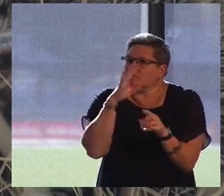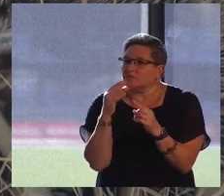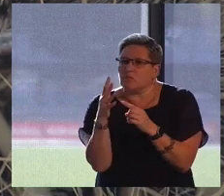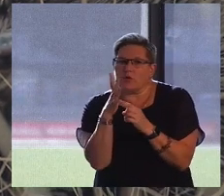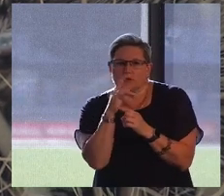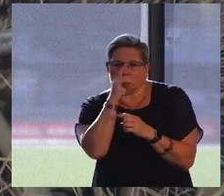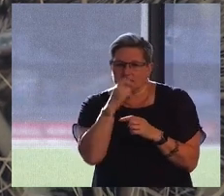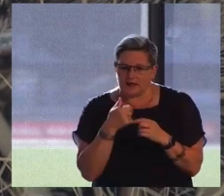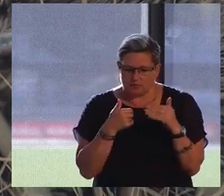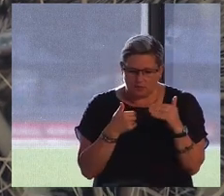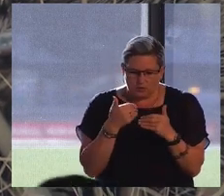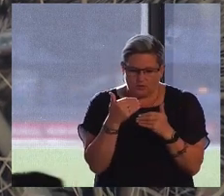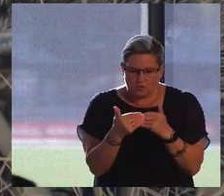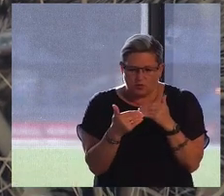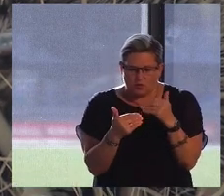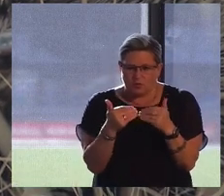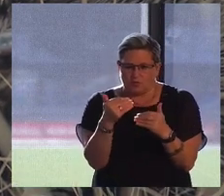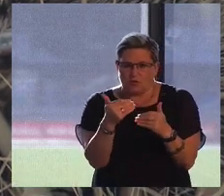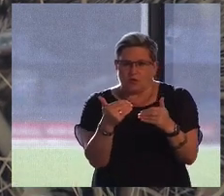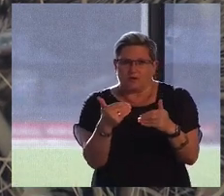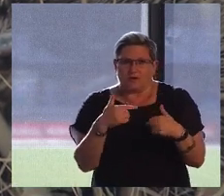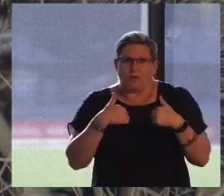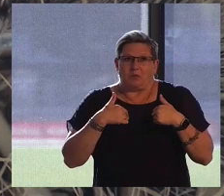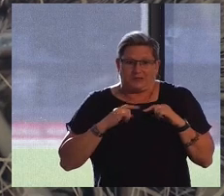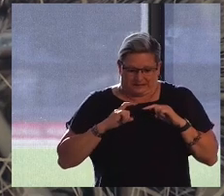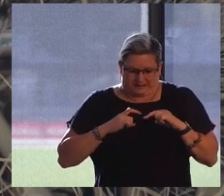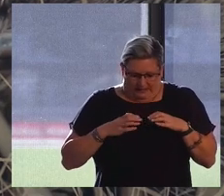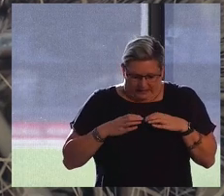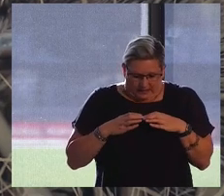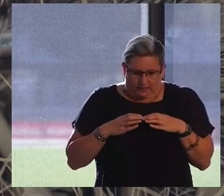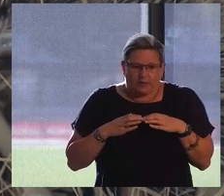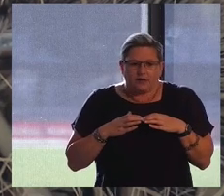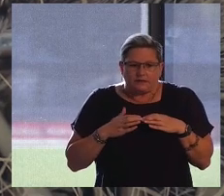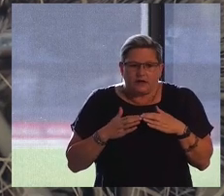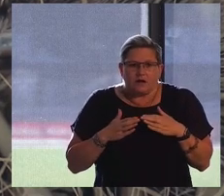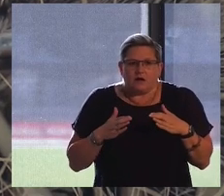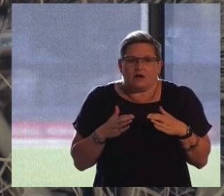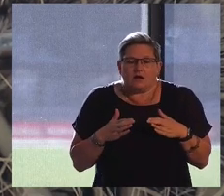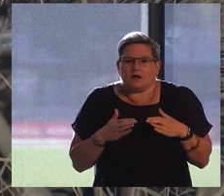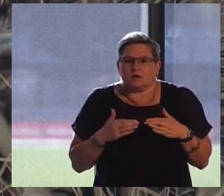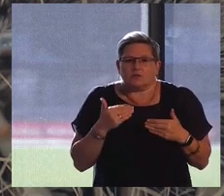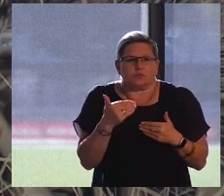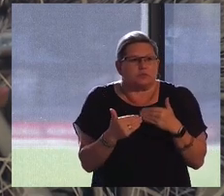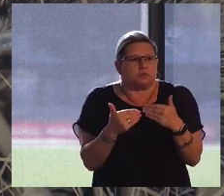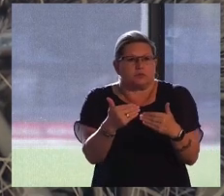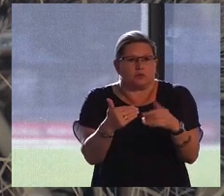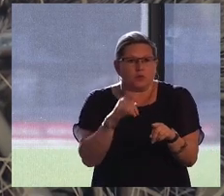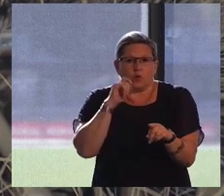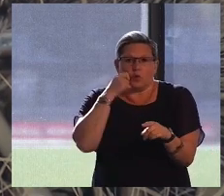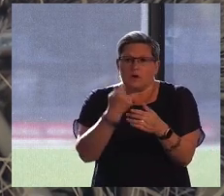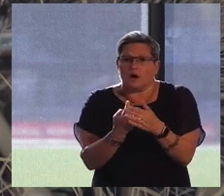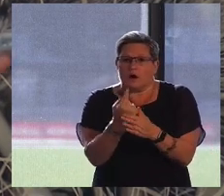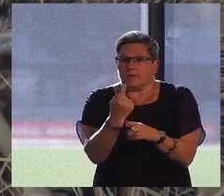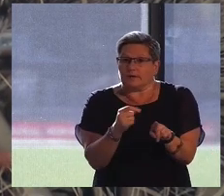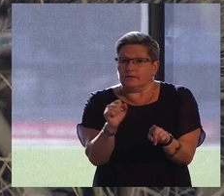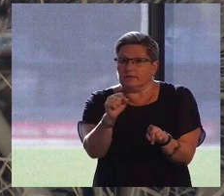to getting out of the echo chamber, to reaching across divides. And I think if I can reflect on the